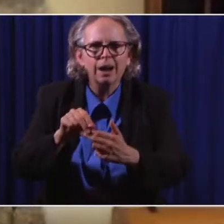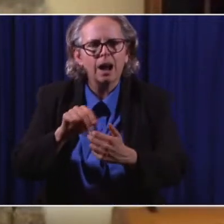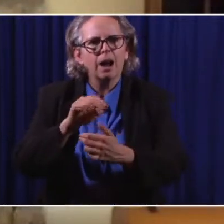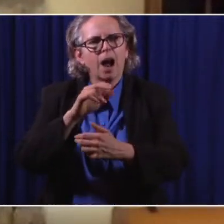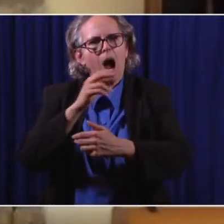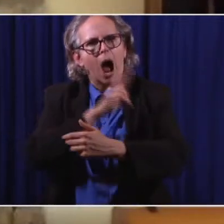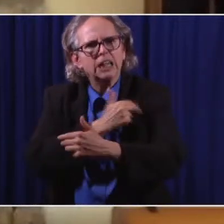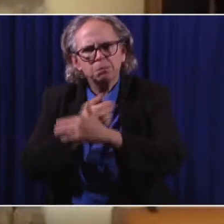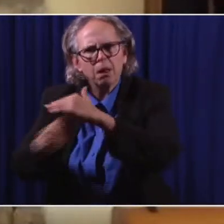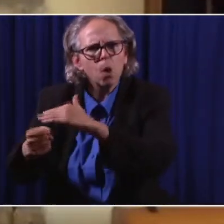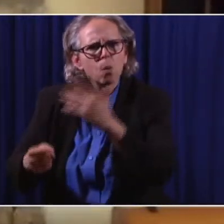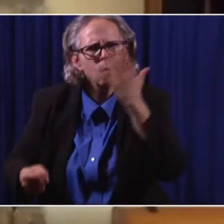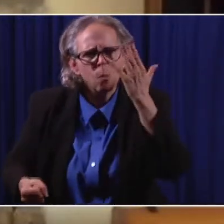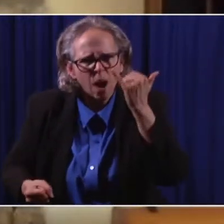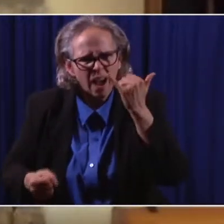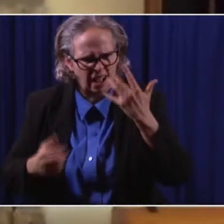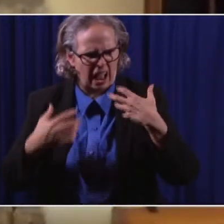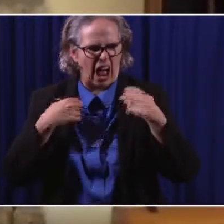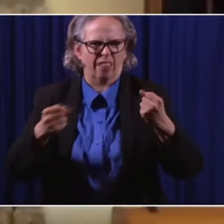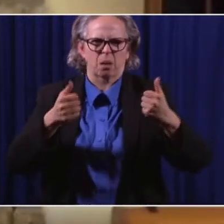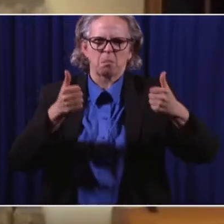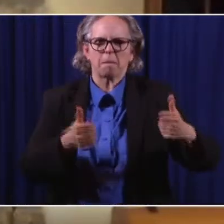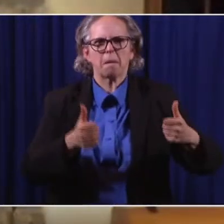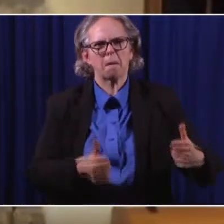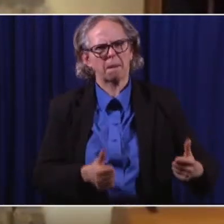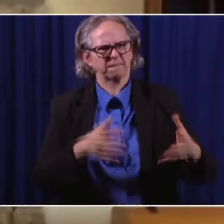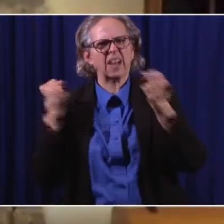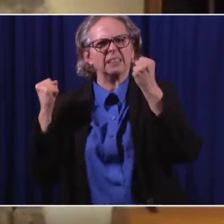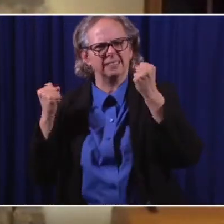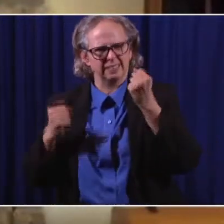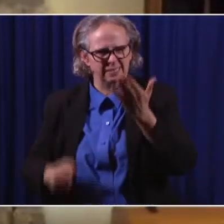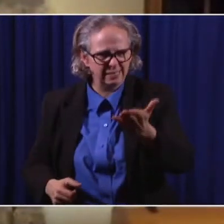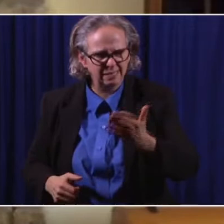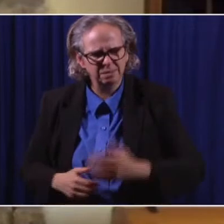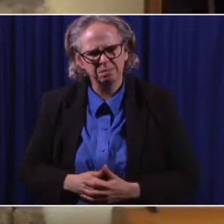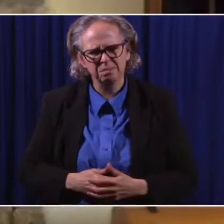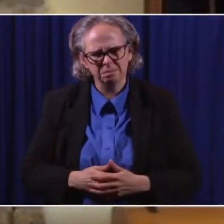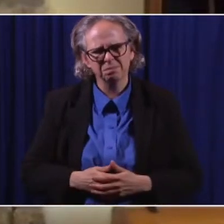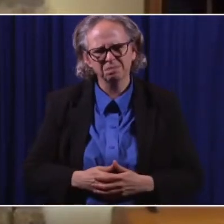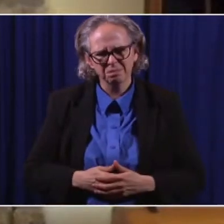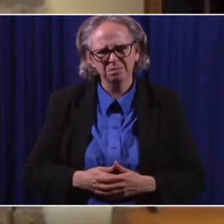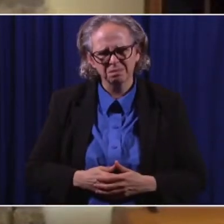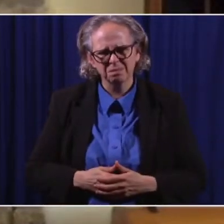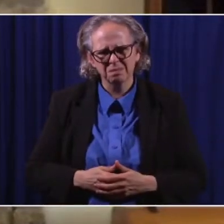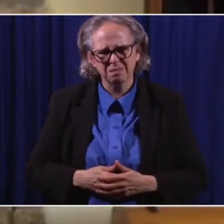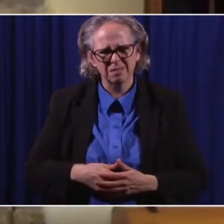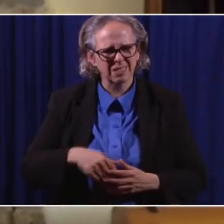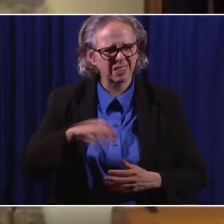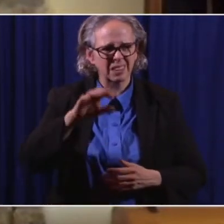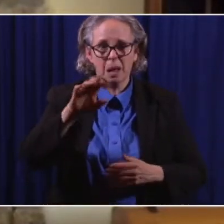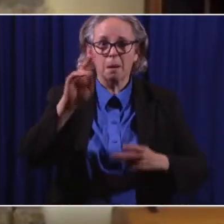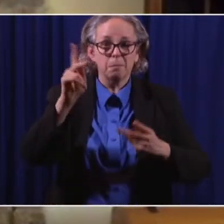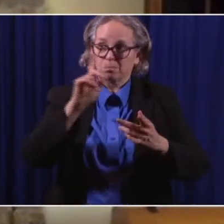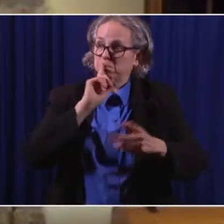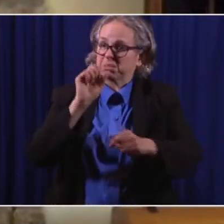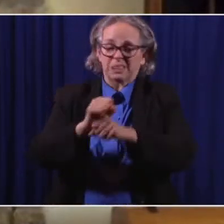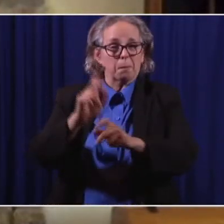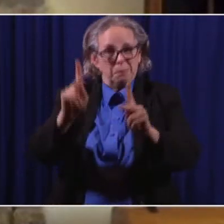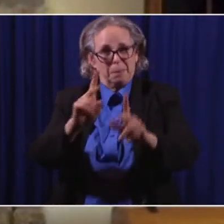better. But we're still, as you can see, still losing people every single day who die of COVID. And it's